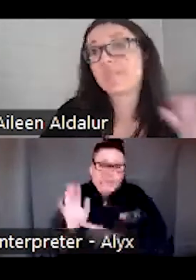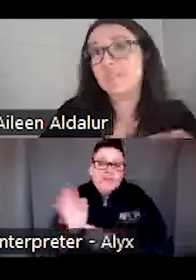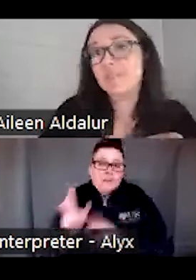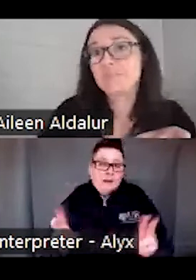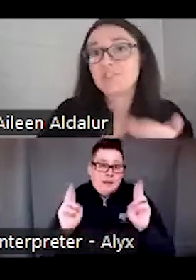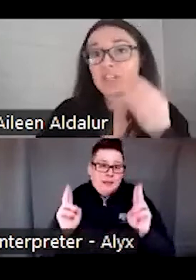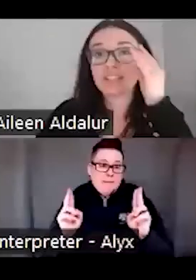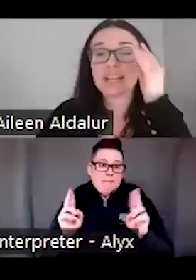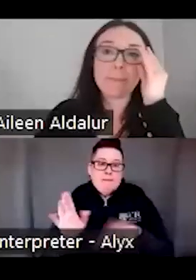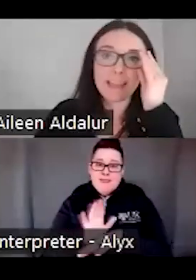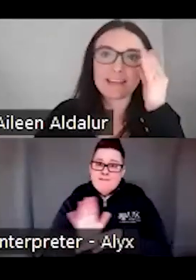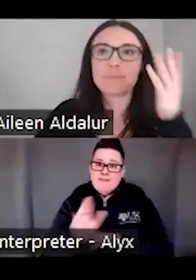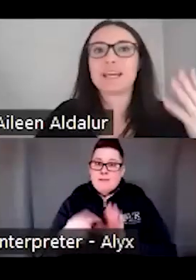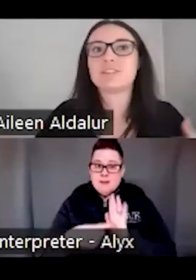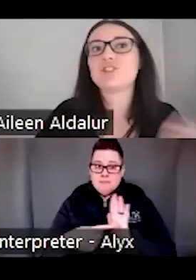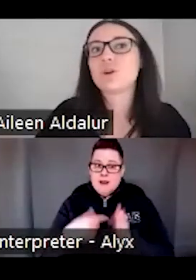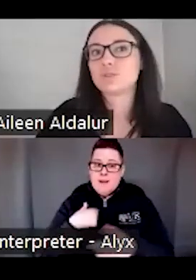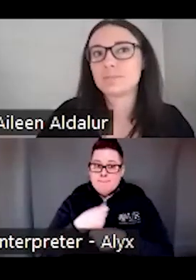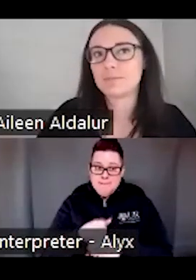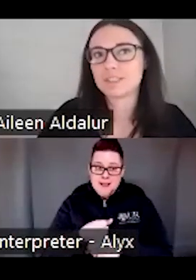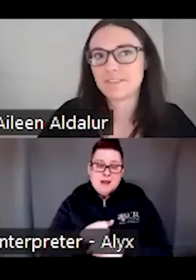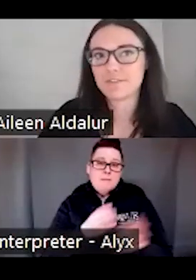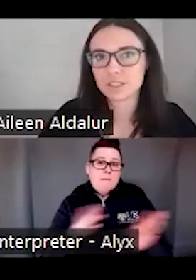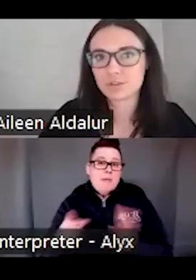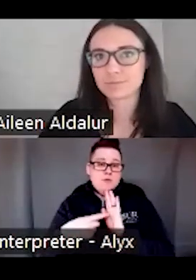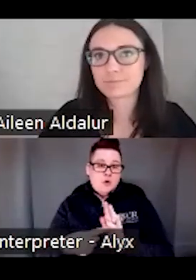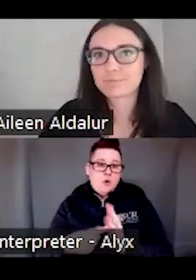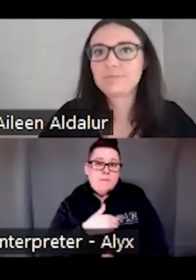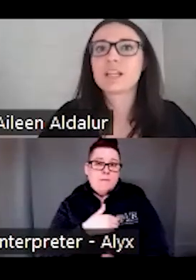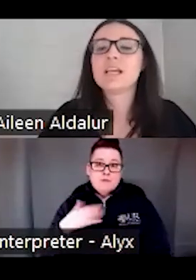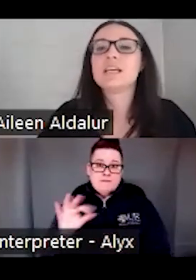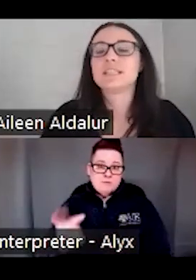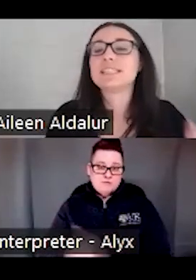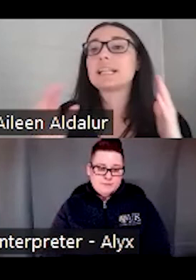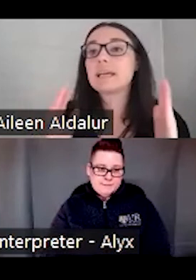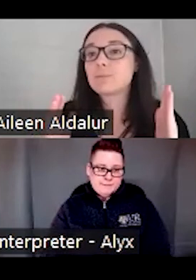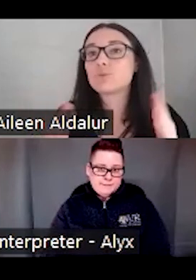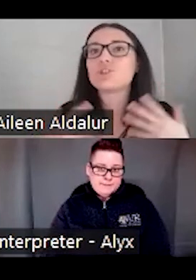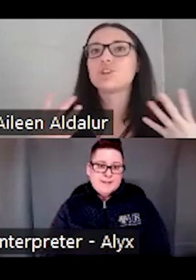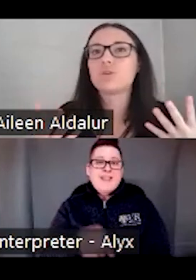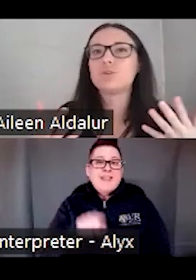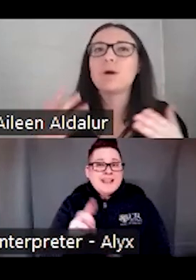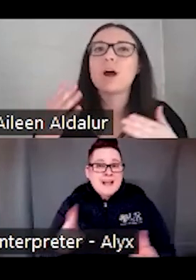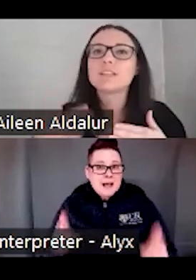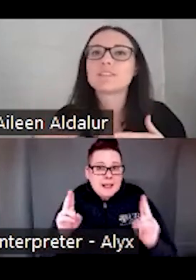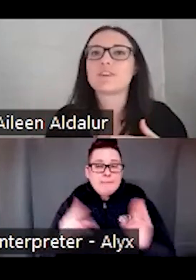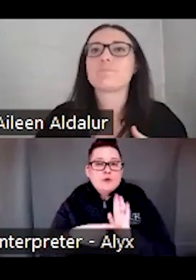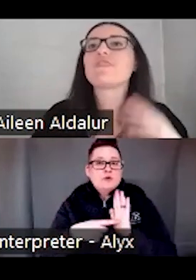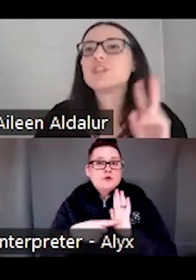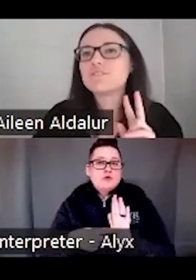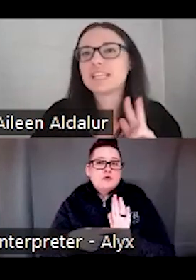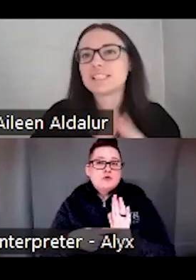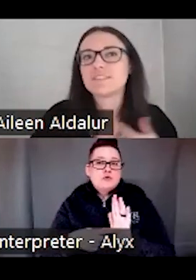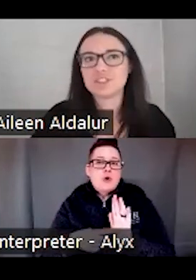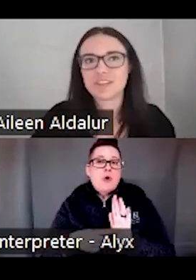film demonstration that I made and plan to show to members of the focus group. This clip will show you parts from